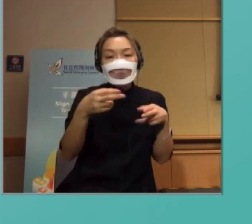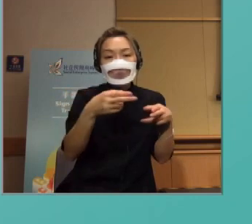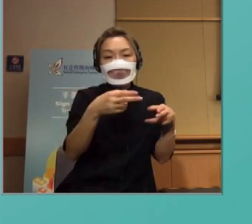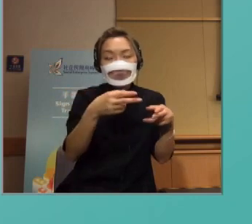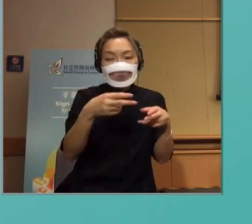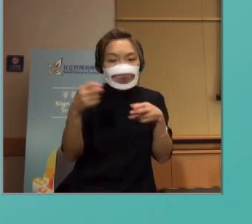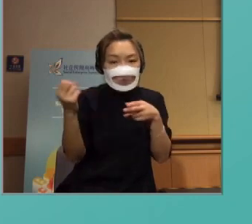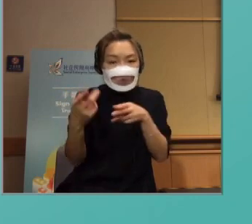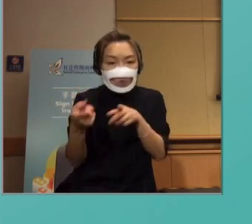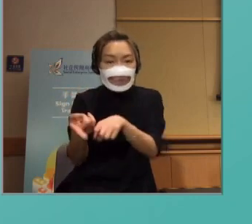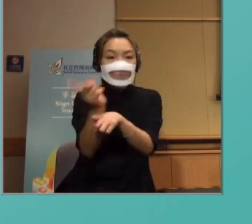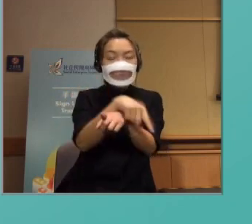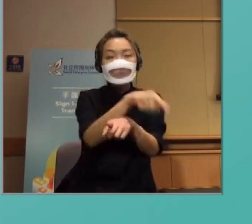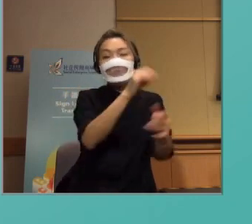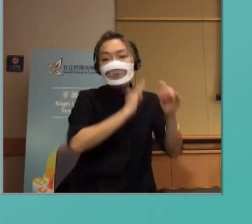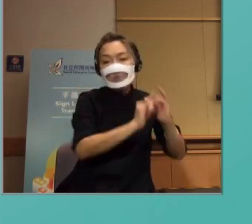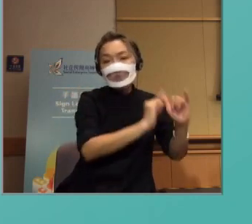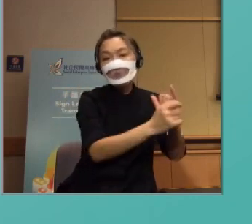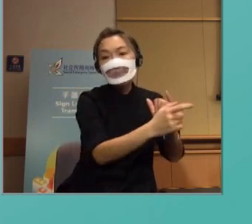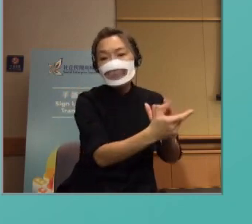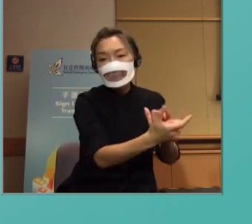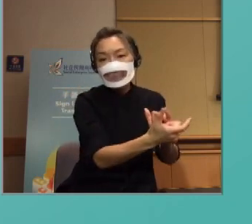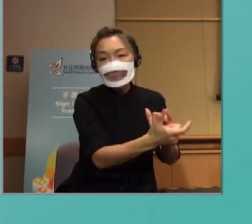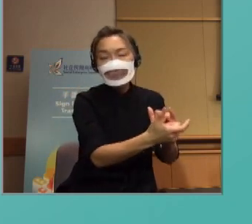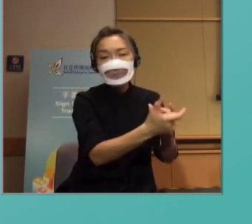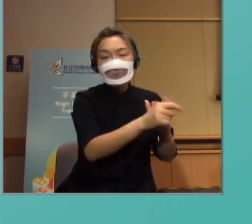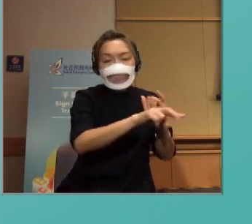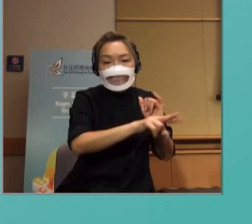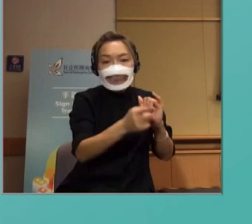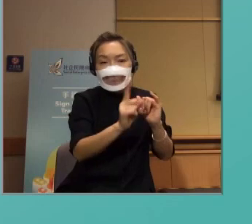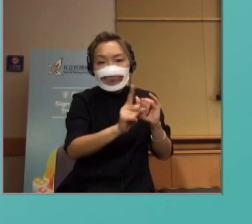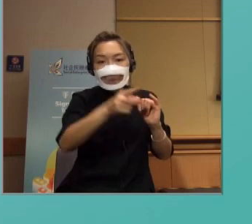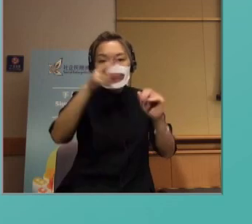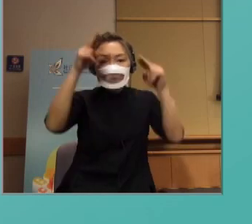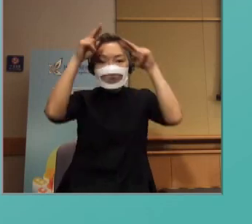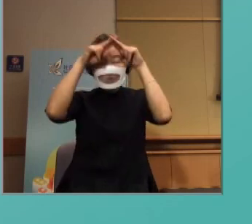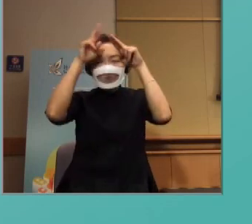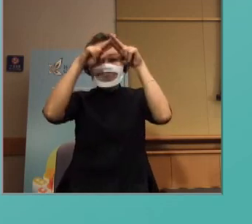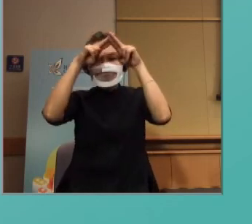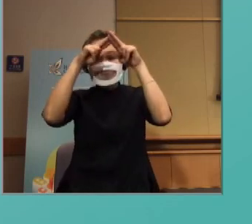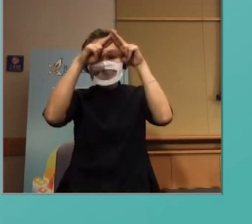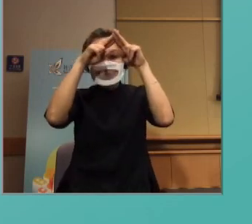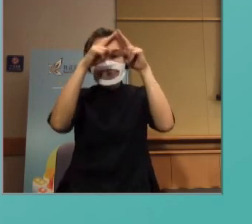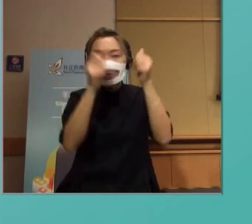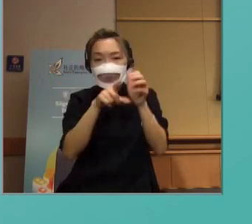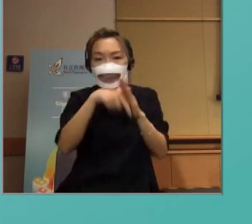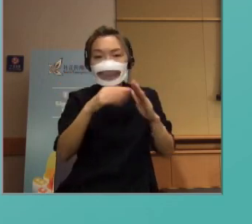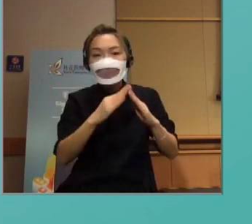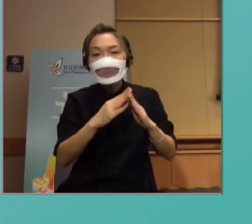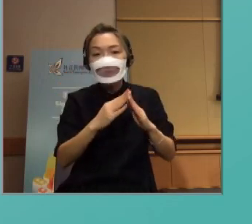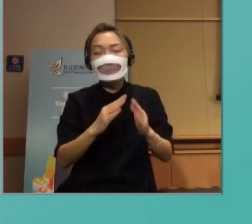bodies. So be aware and be alert, but be optimistic and build